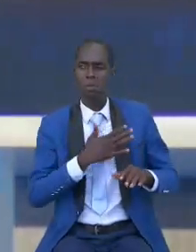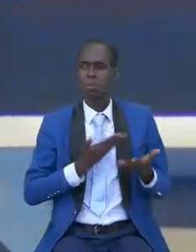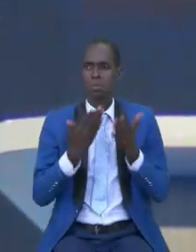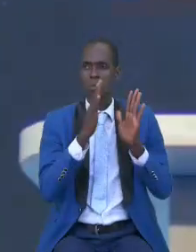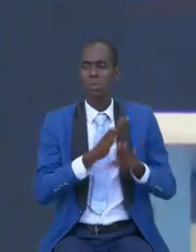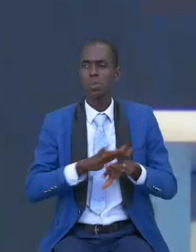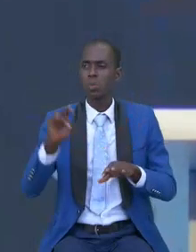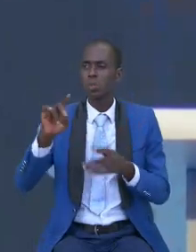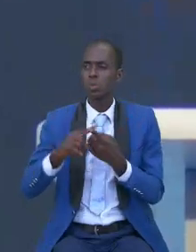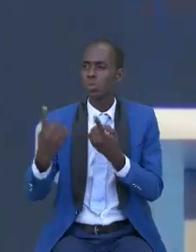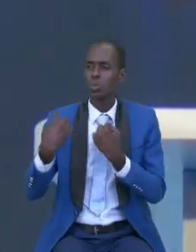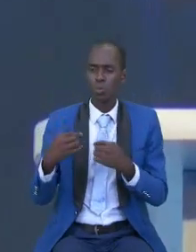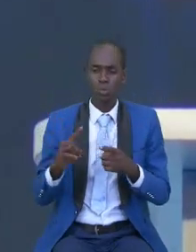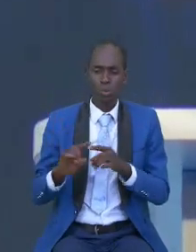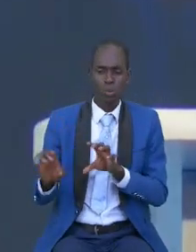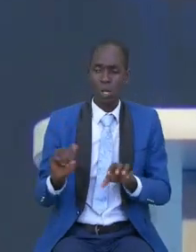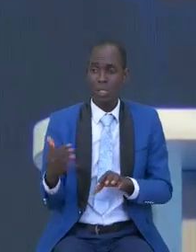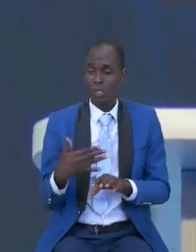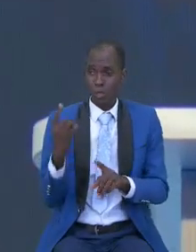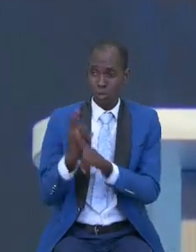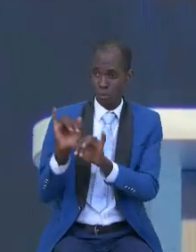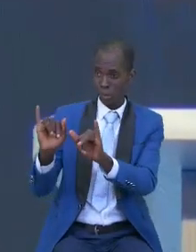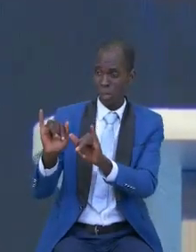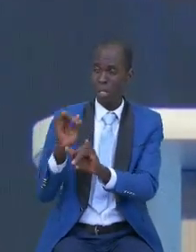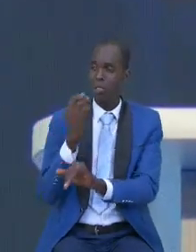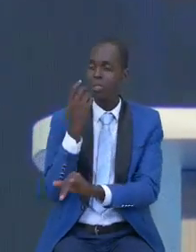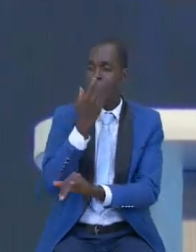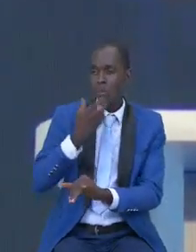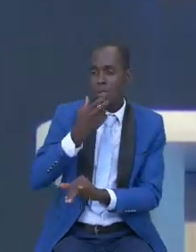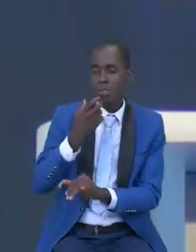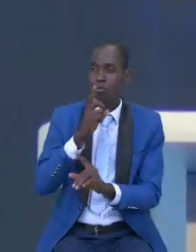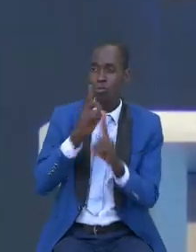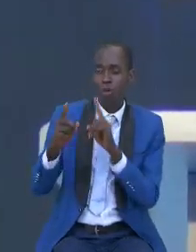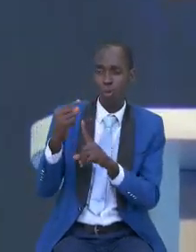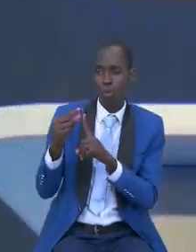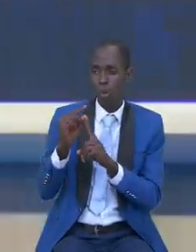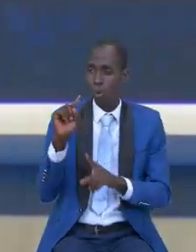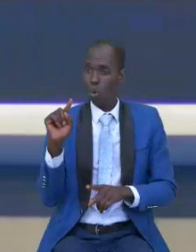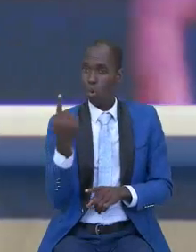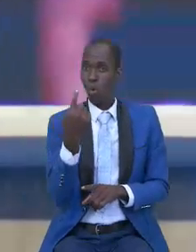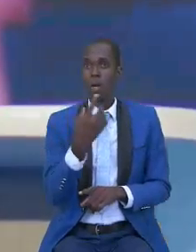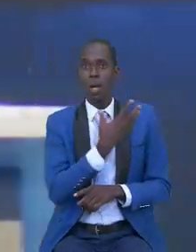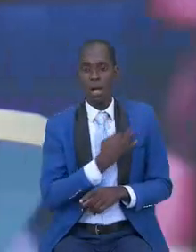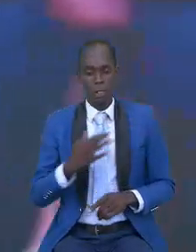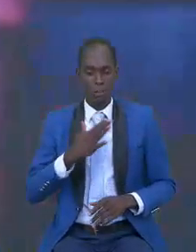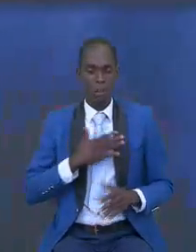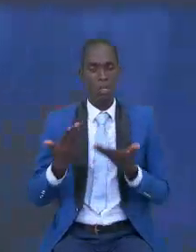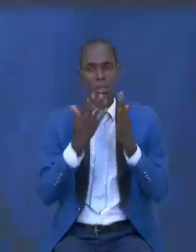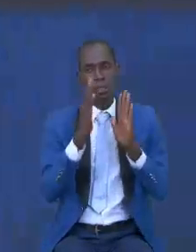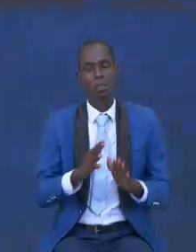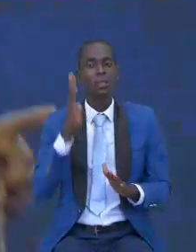do anything. Speak the word only, and my servant shall be